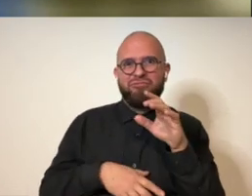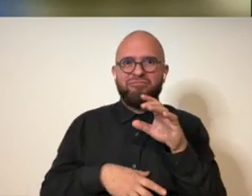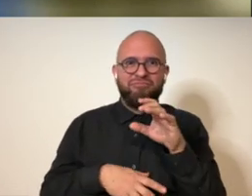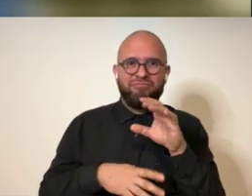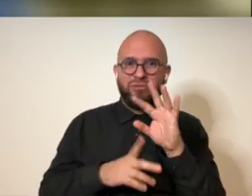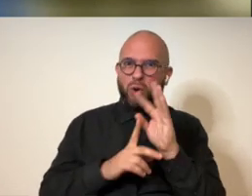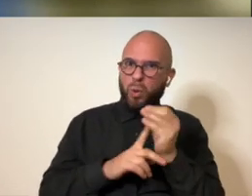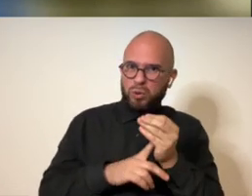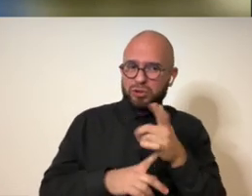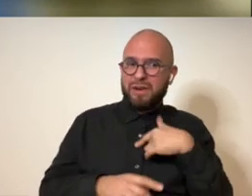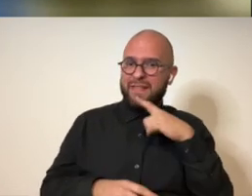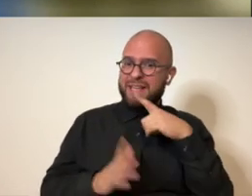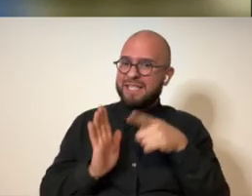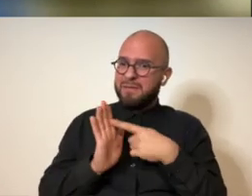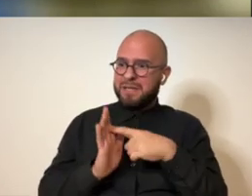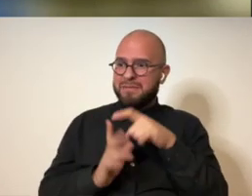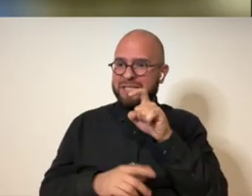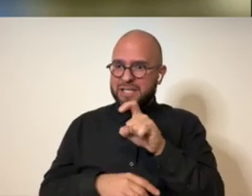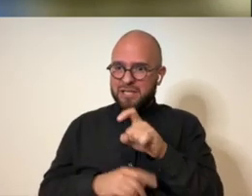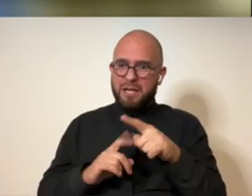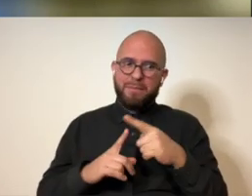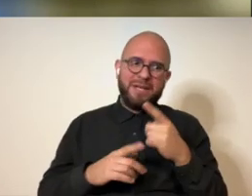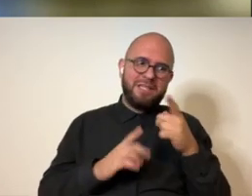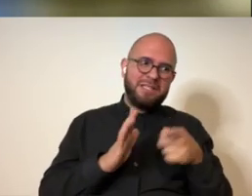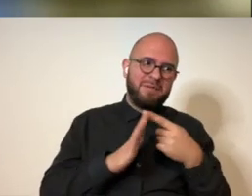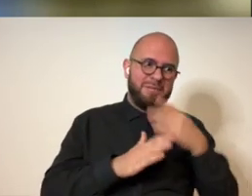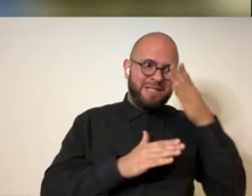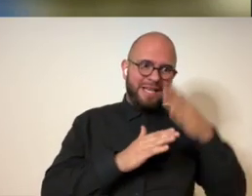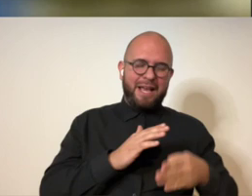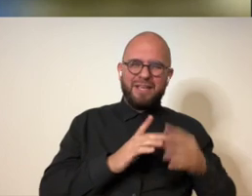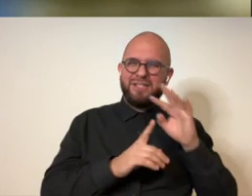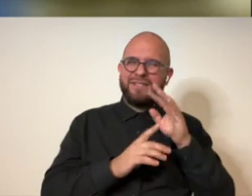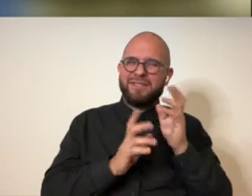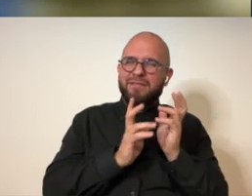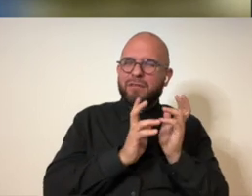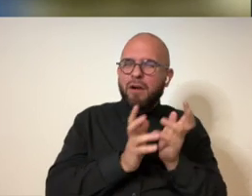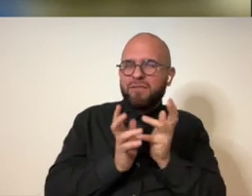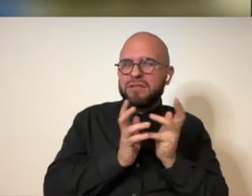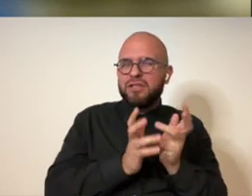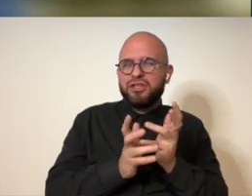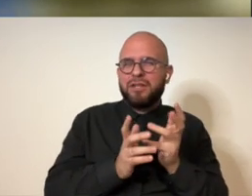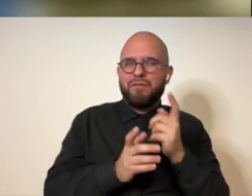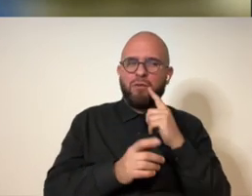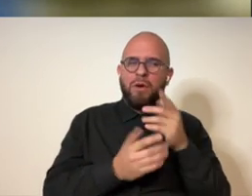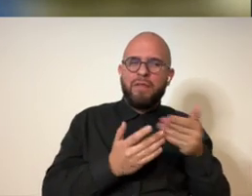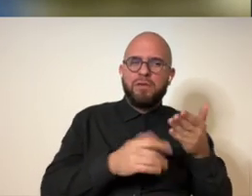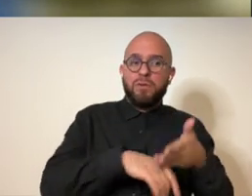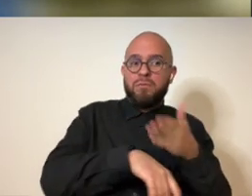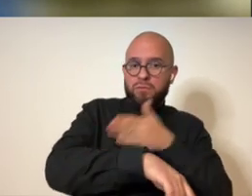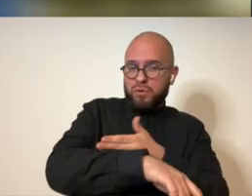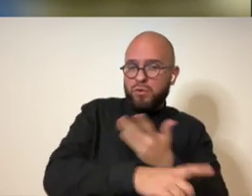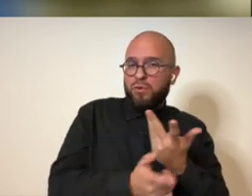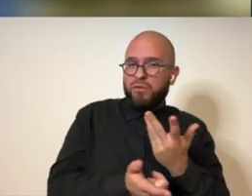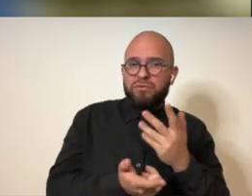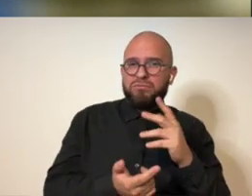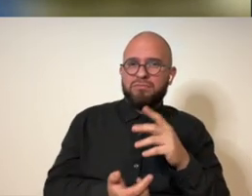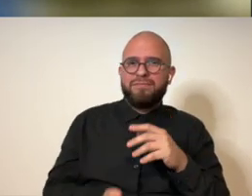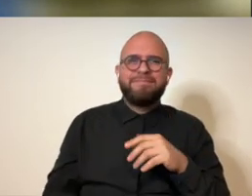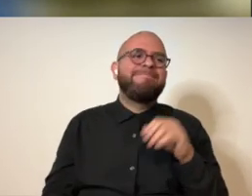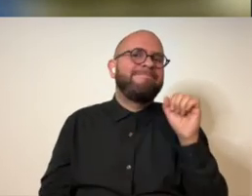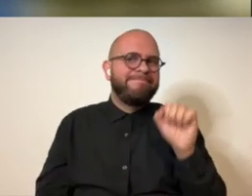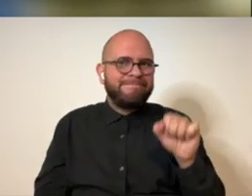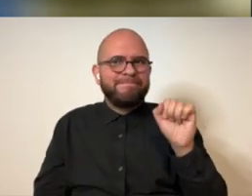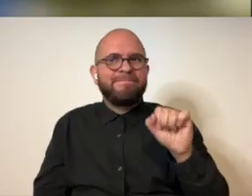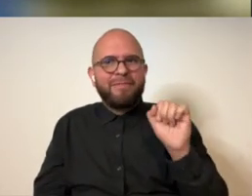cancel culture, because like sometimes I think it's necessary, but oftentimes I think it like ends the potential